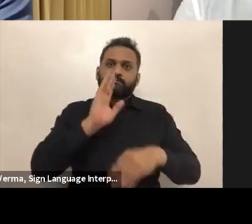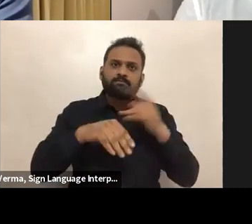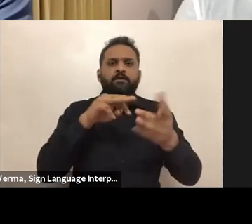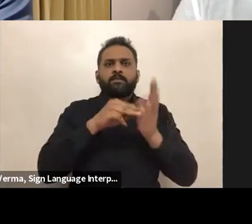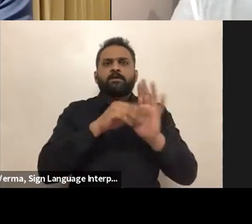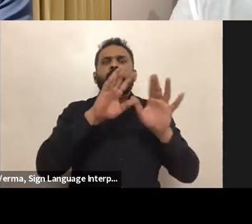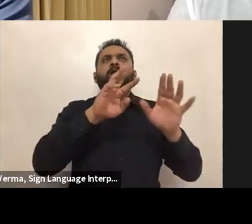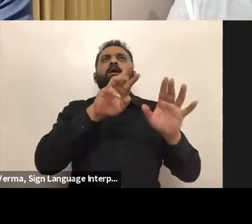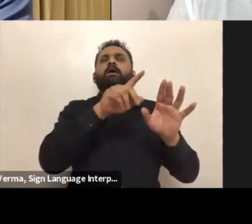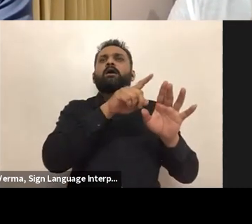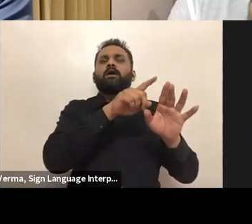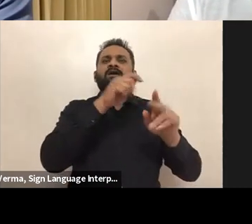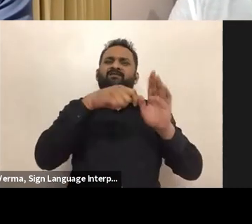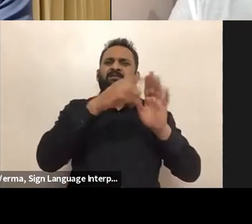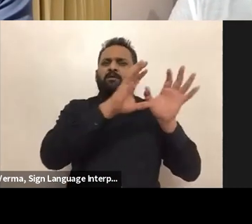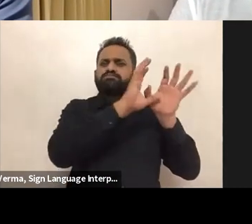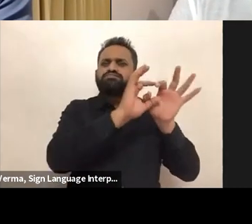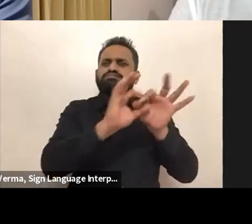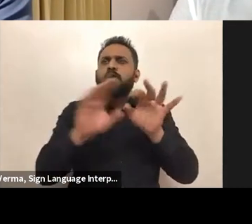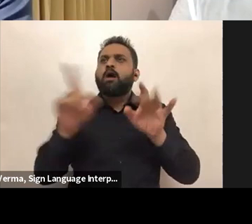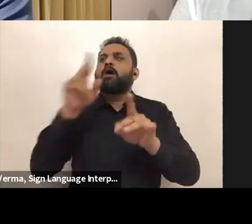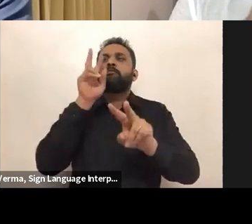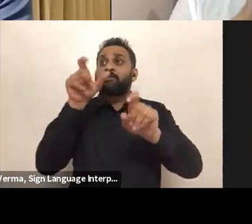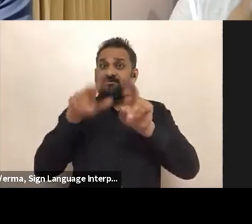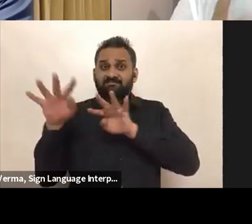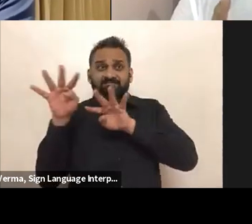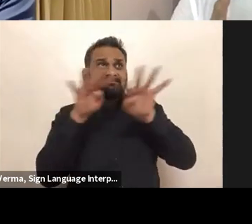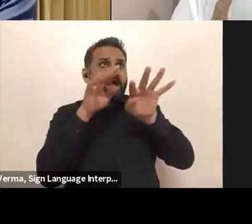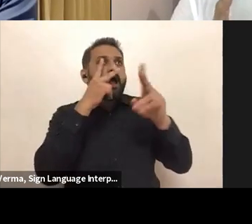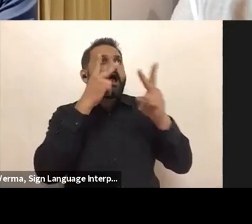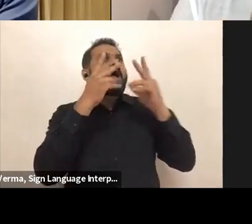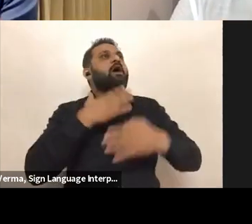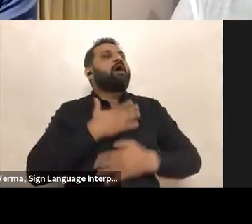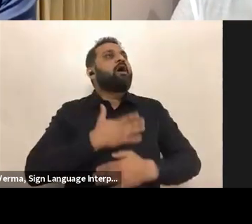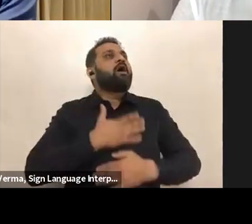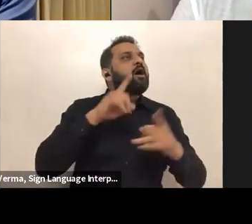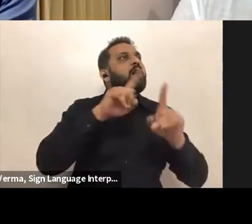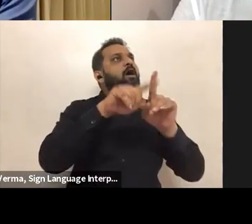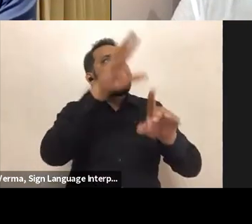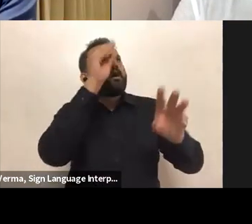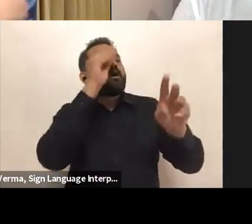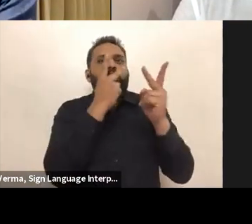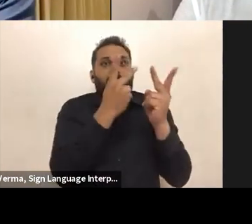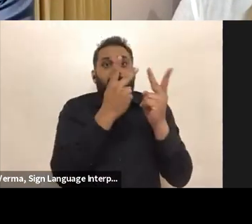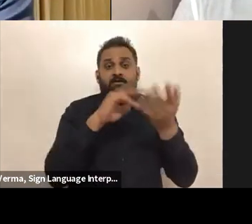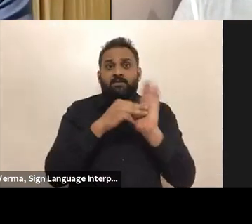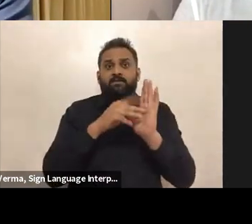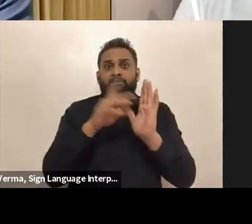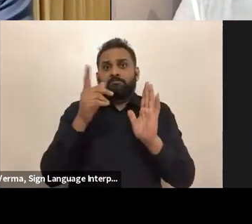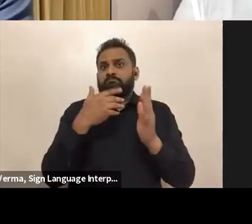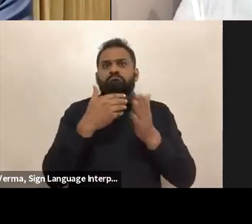remain entertaining. It has to talk to people across the spectrum, whether you're sitting